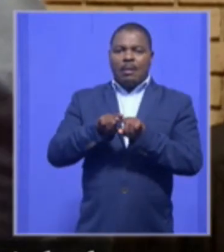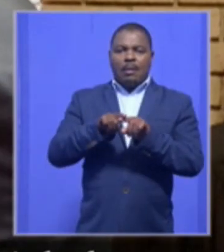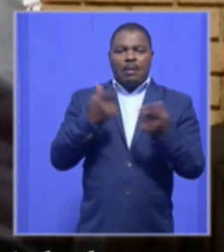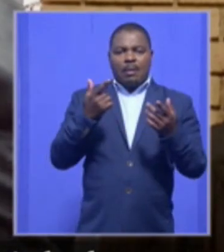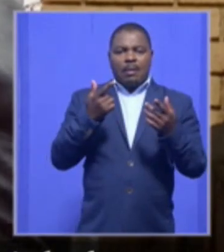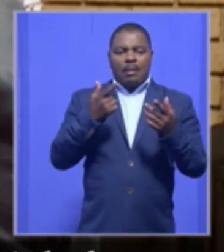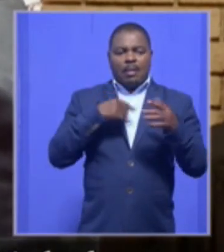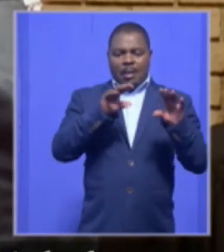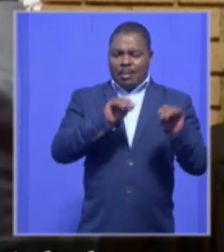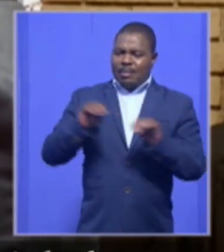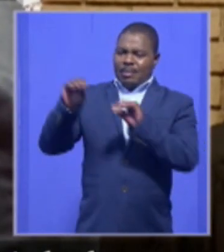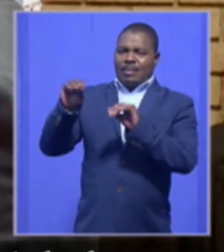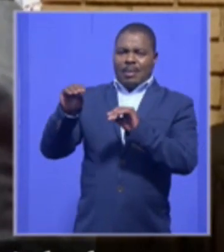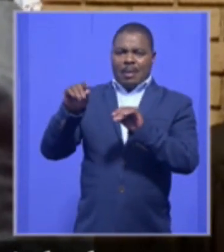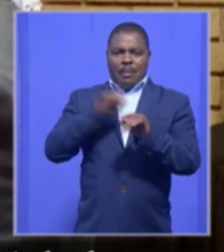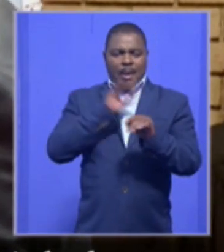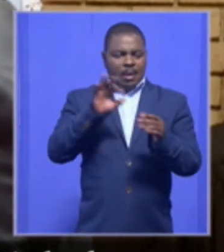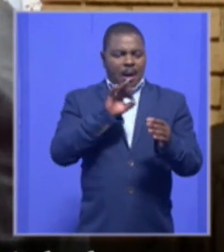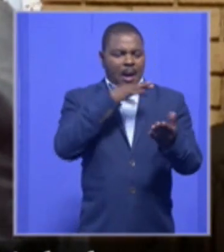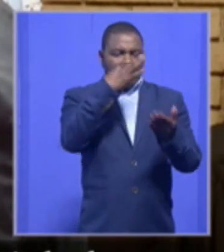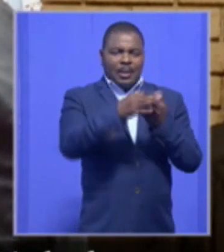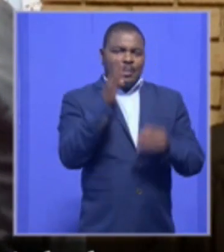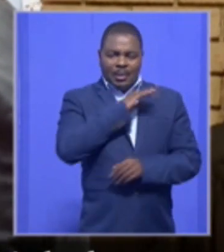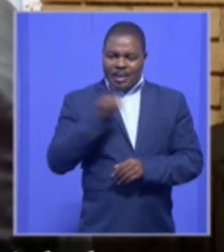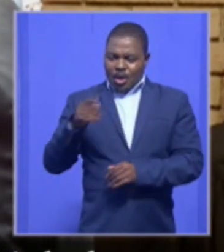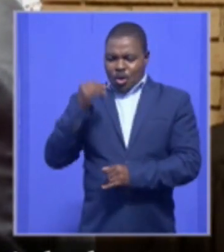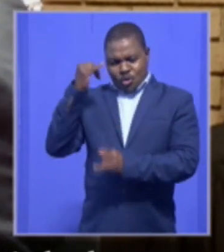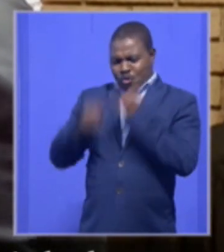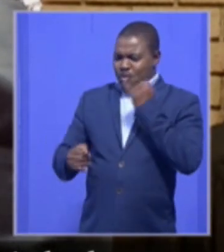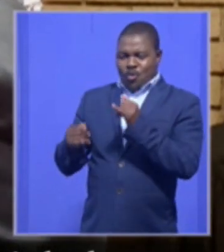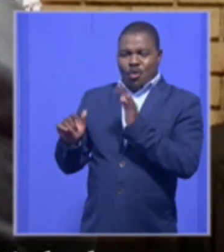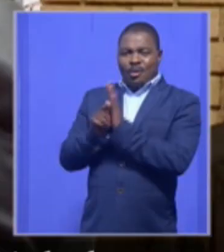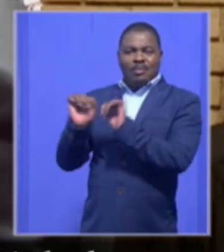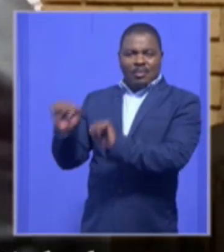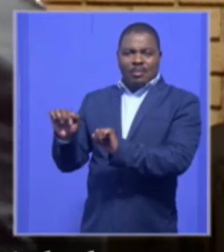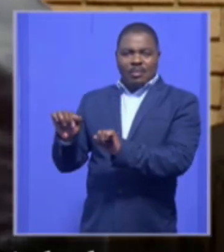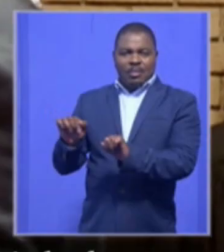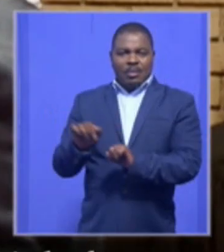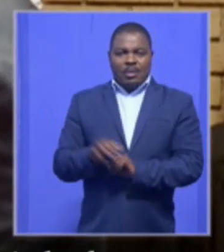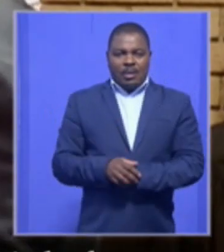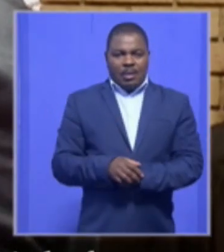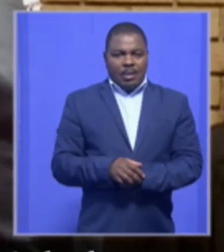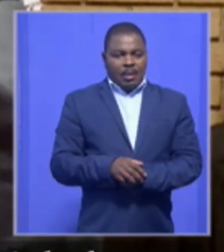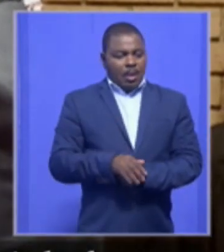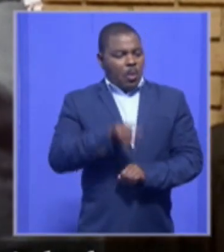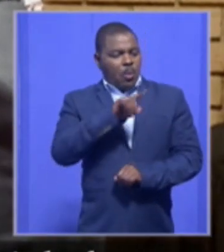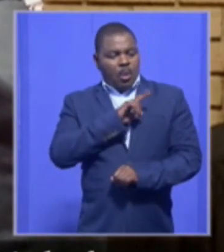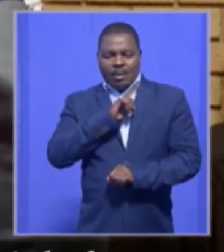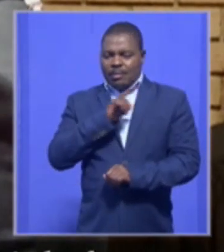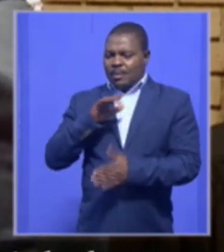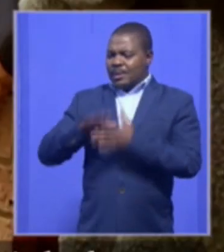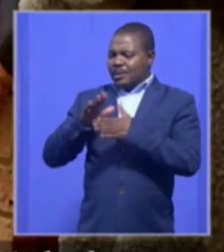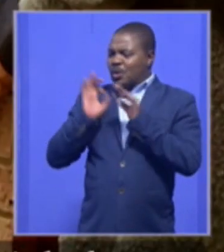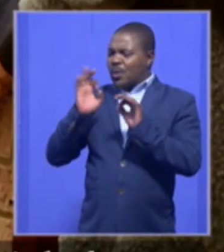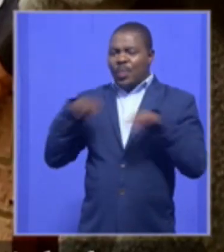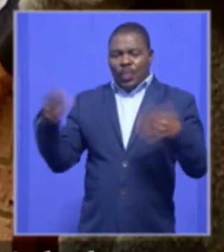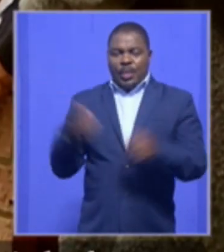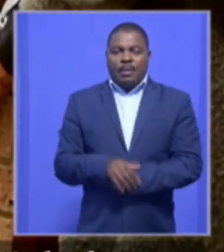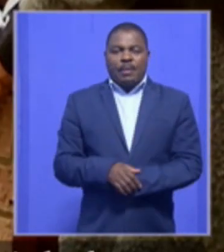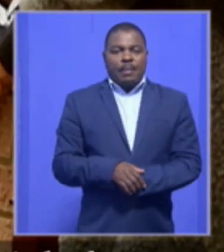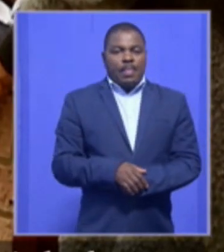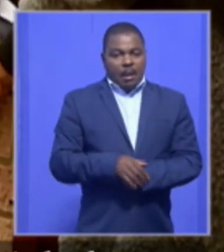which finds no application. It would be completely incorrect in law for the state to approach. There's no valid basis for this. Ka